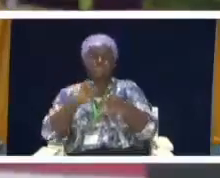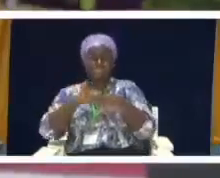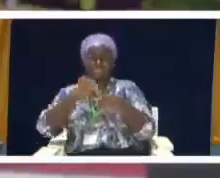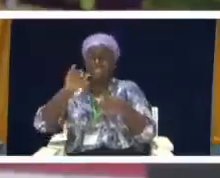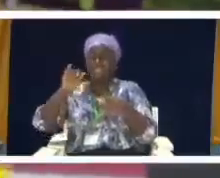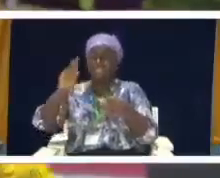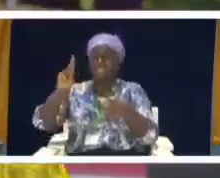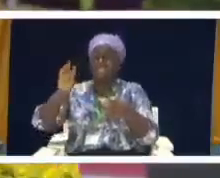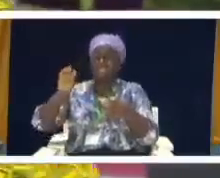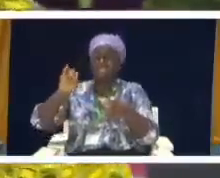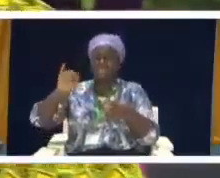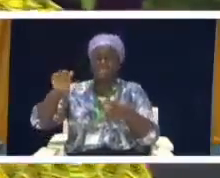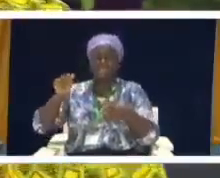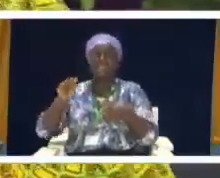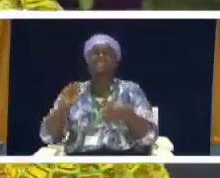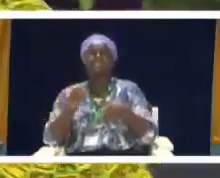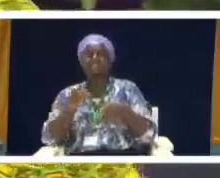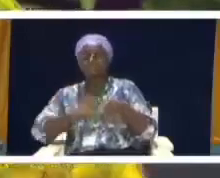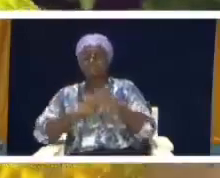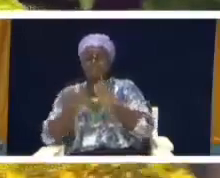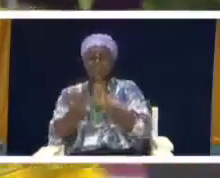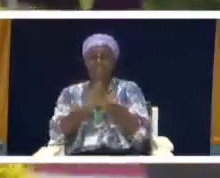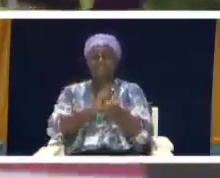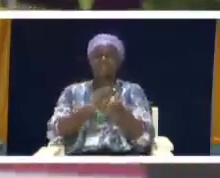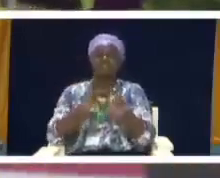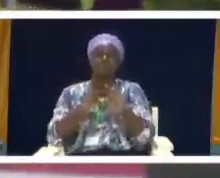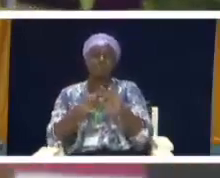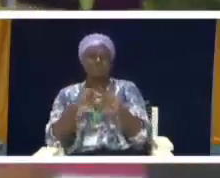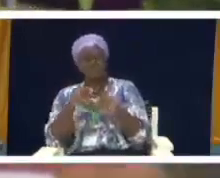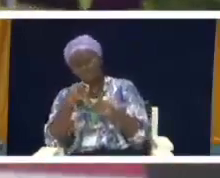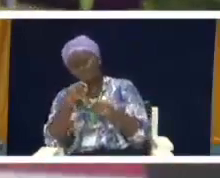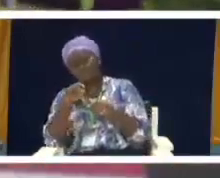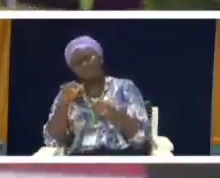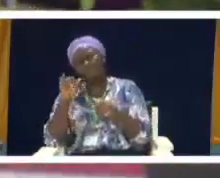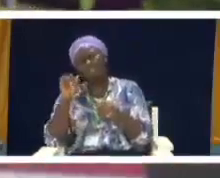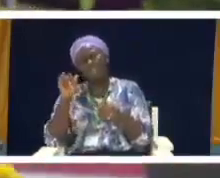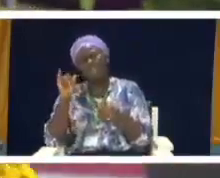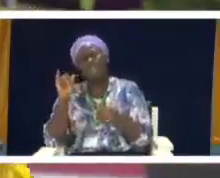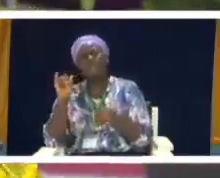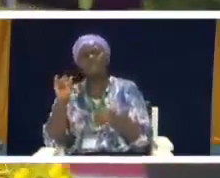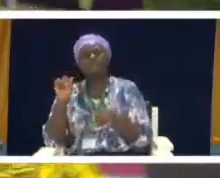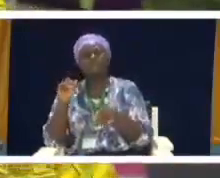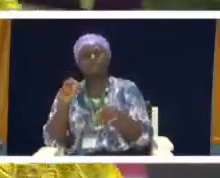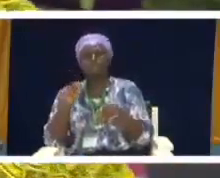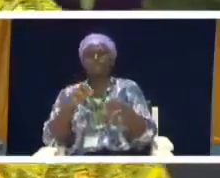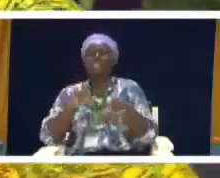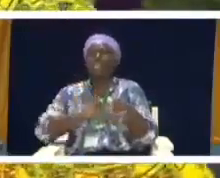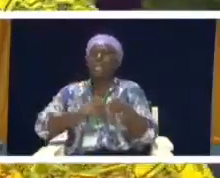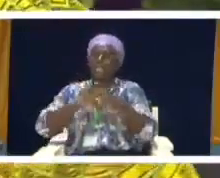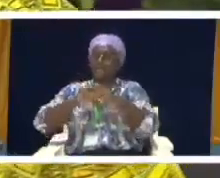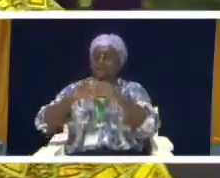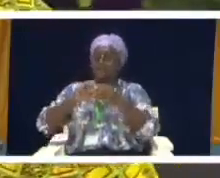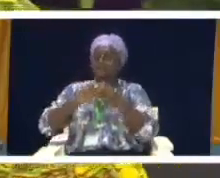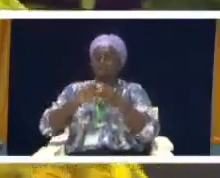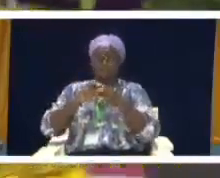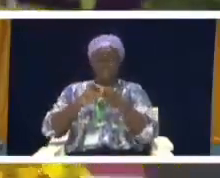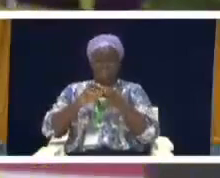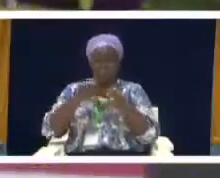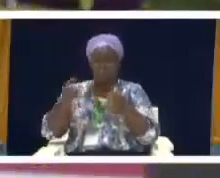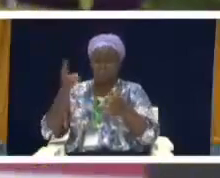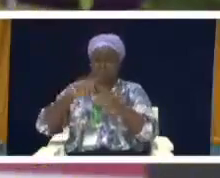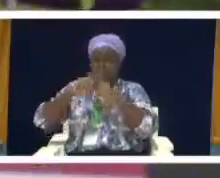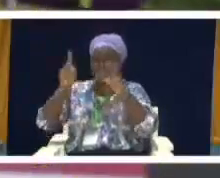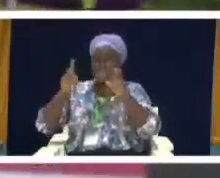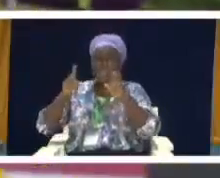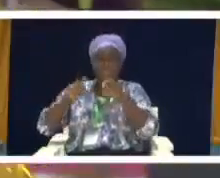was transferred to hematology department. When I got there, they said I ran a test called a bone